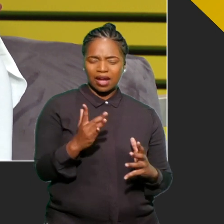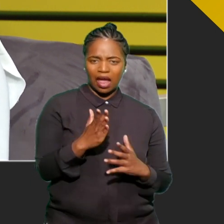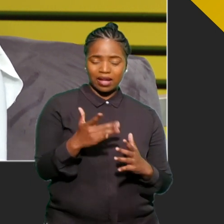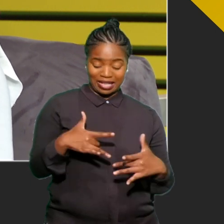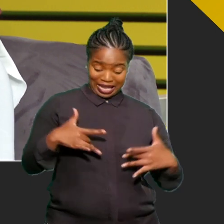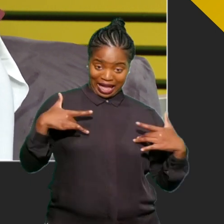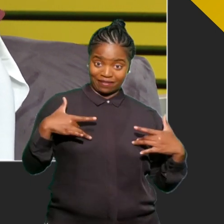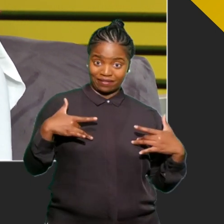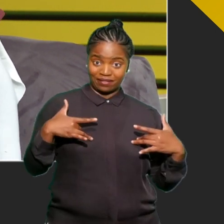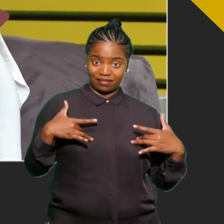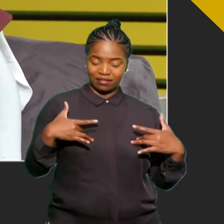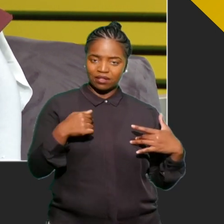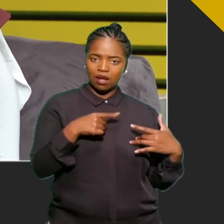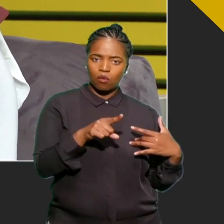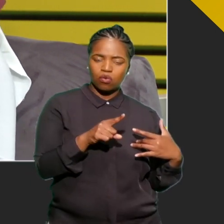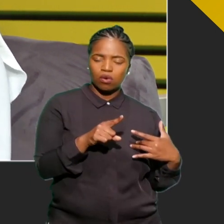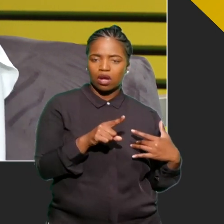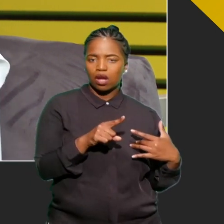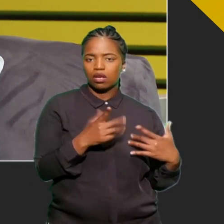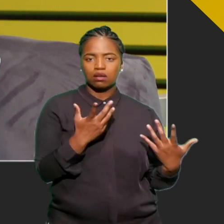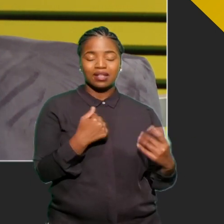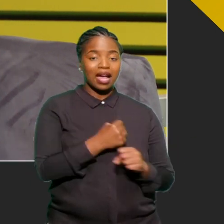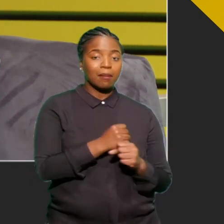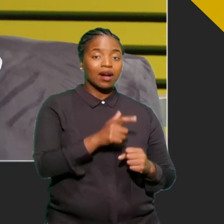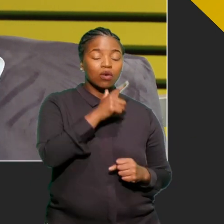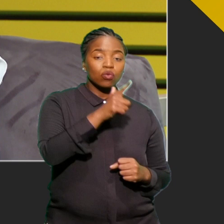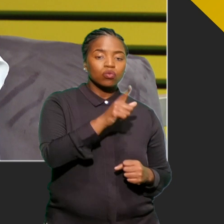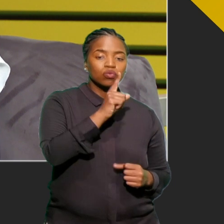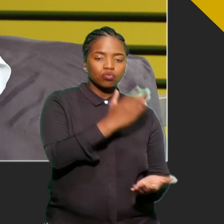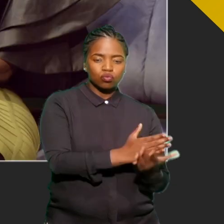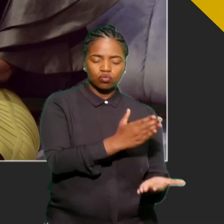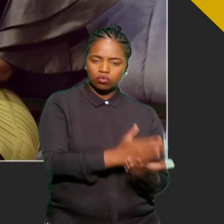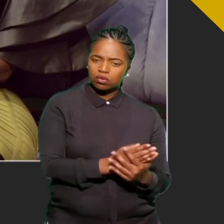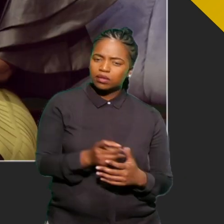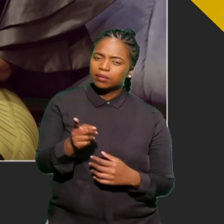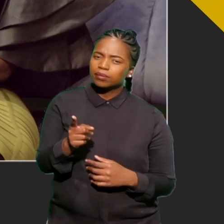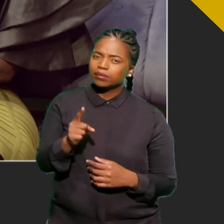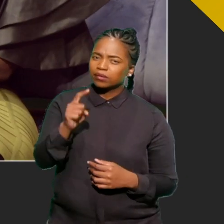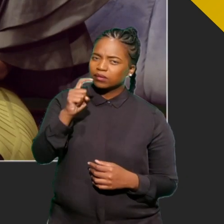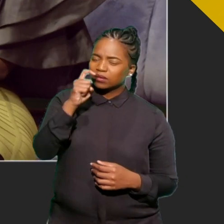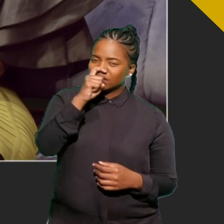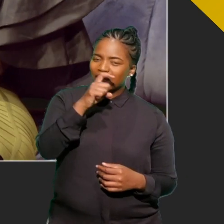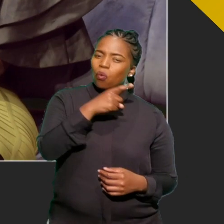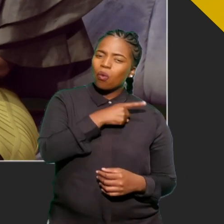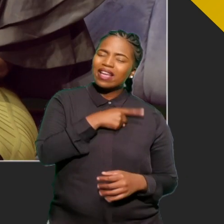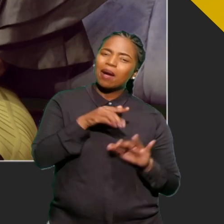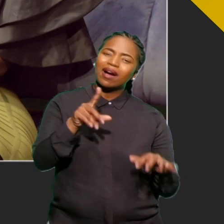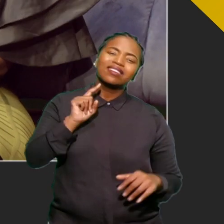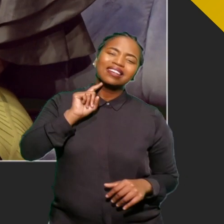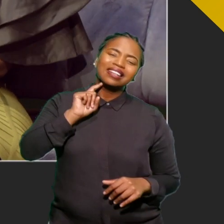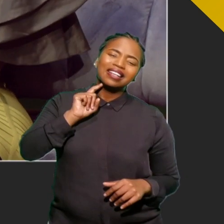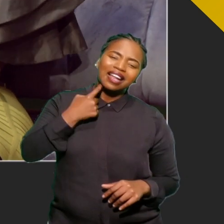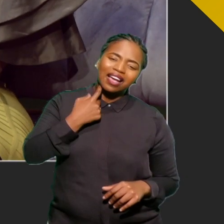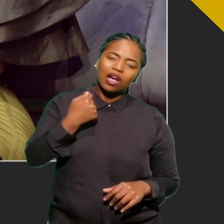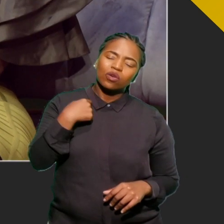lies, yeah. There's not umuntu ya defaulter and then they don't tell the truth. But Sister Nkosi, what makes them lie? What makes them